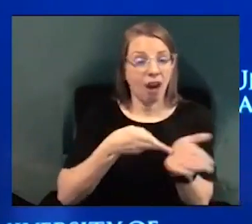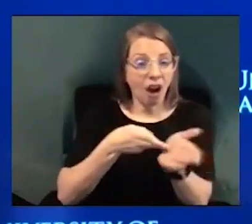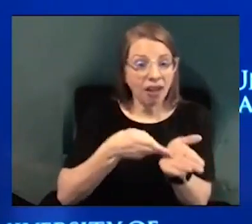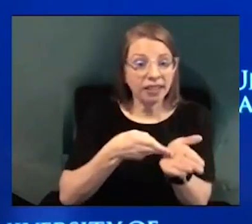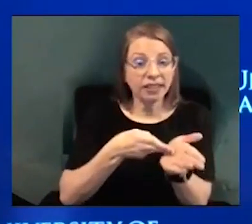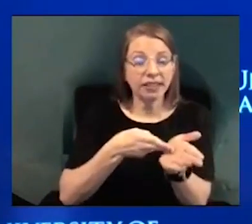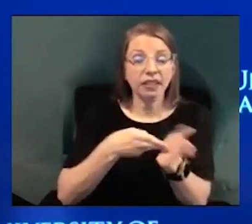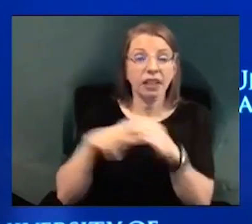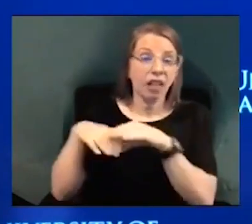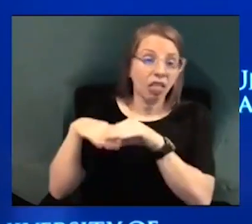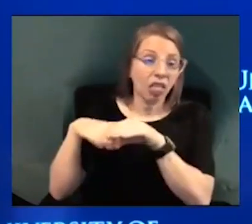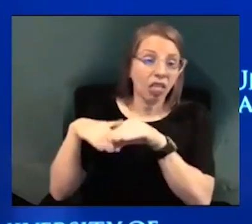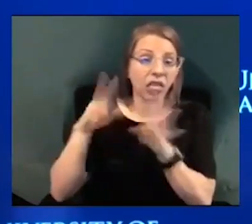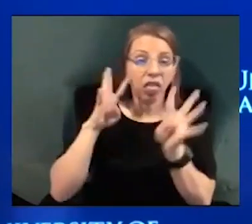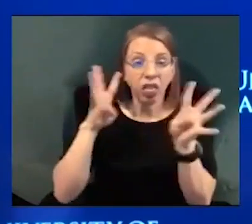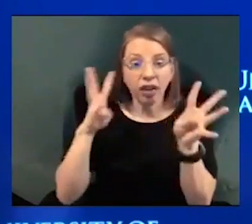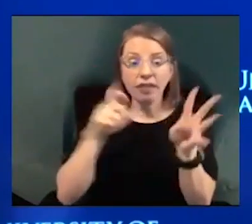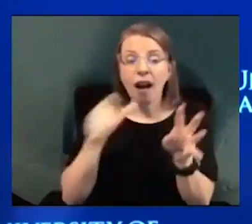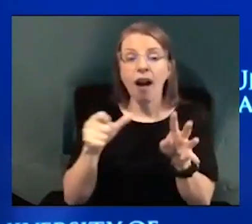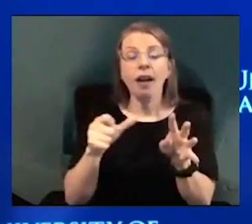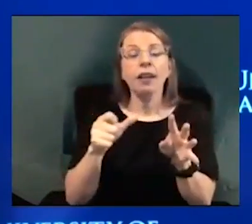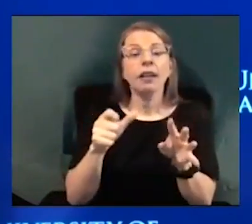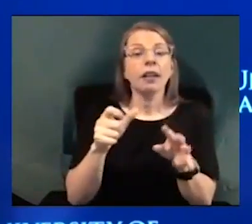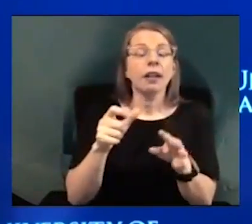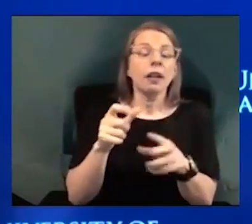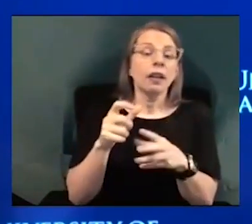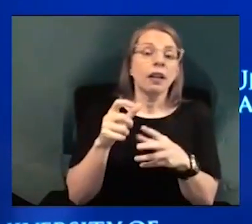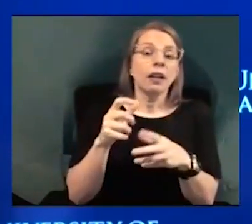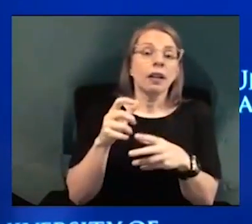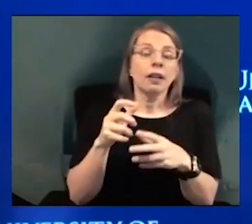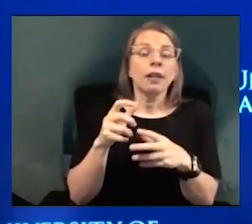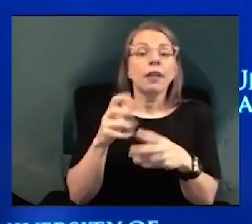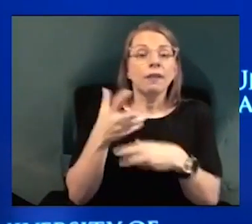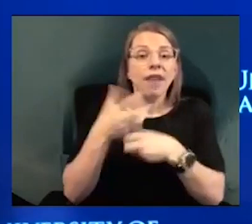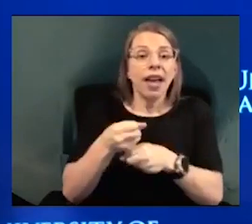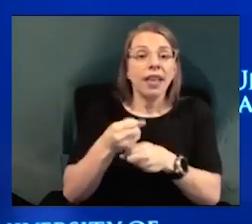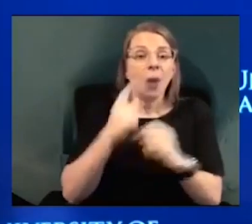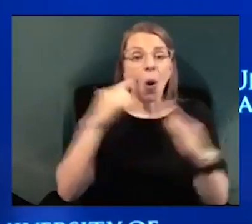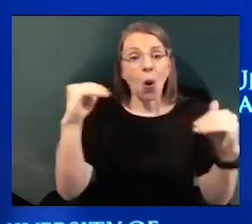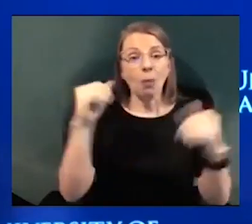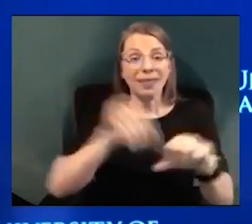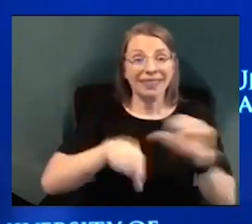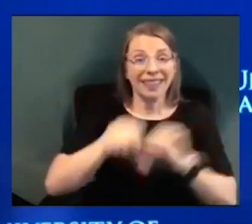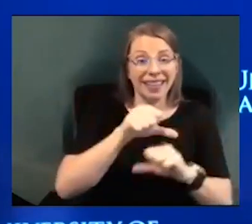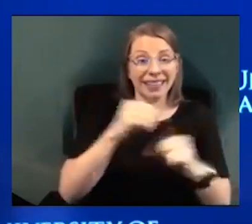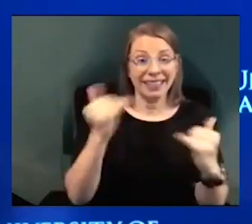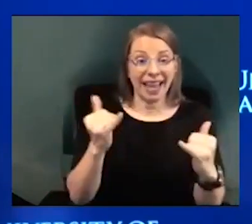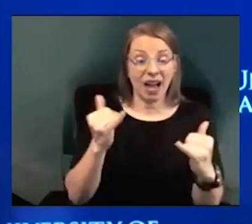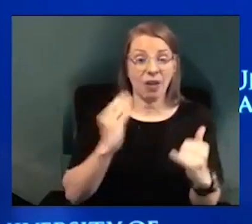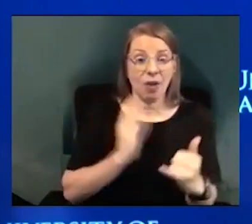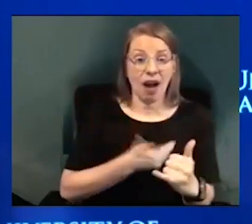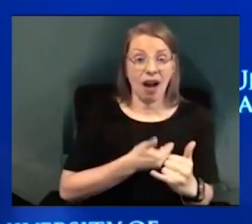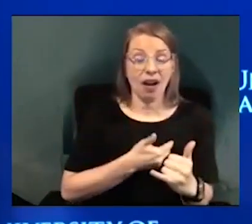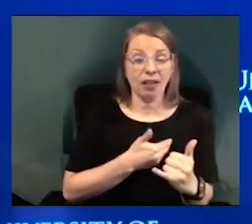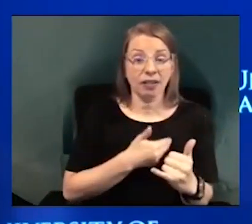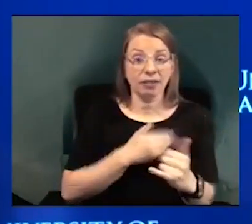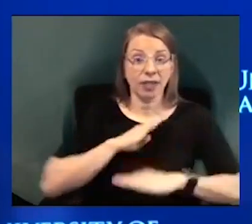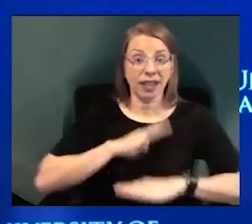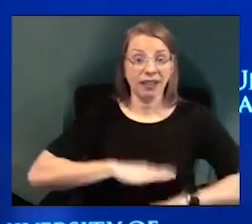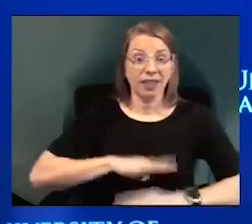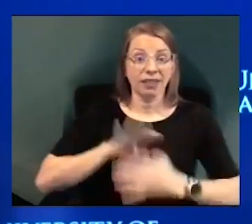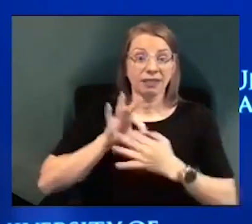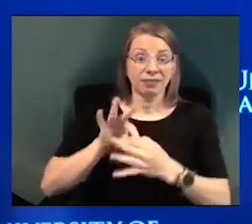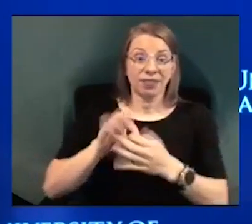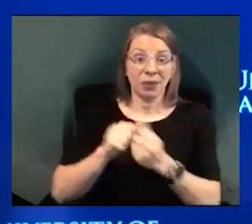We talked about faith and hope and science, and now our belief resides with you. We hope you make the right choice for